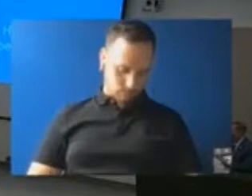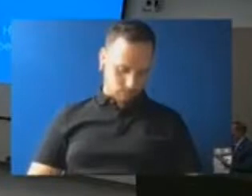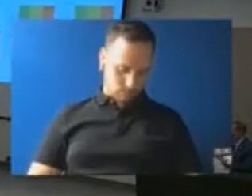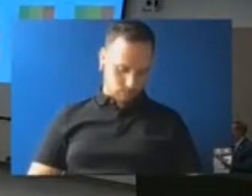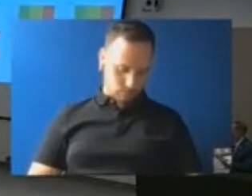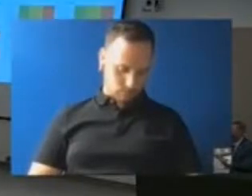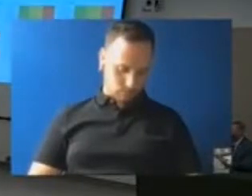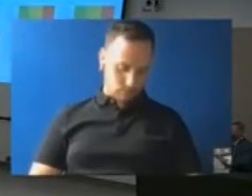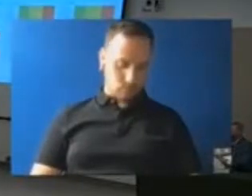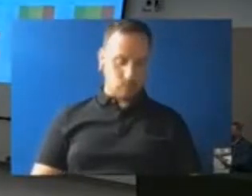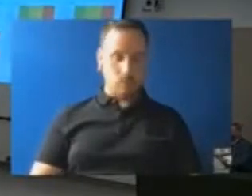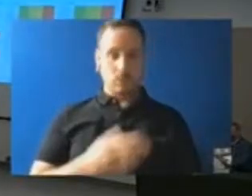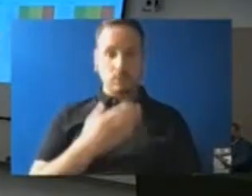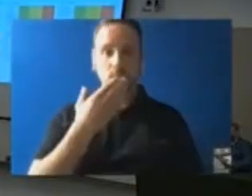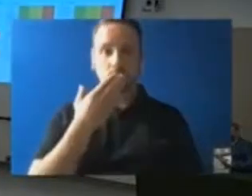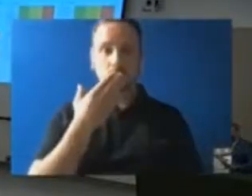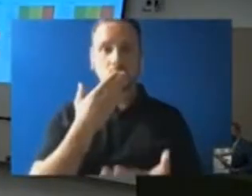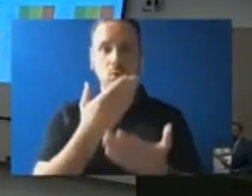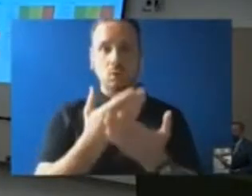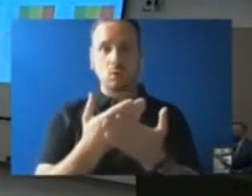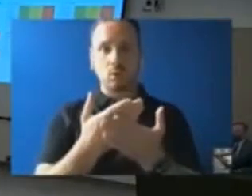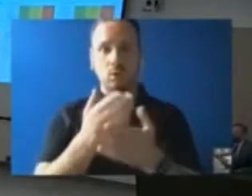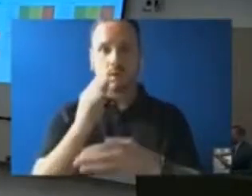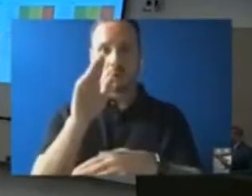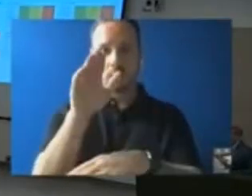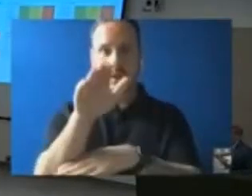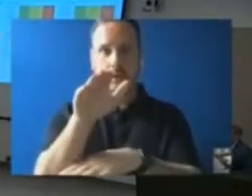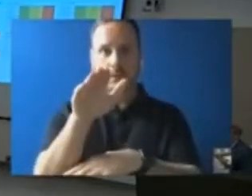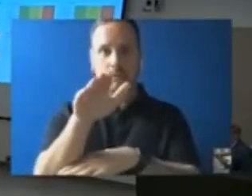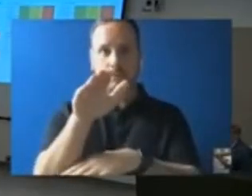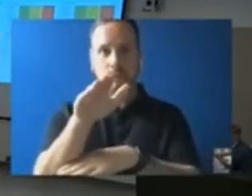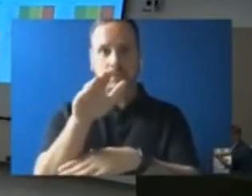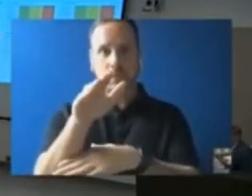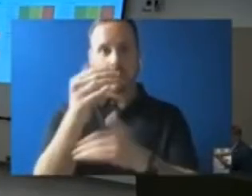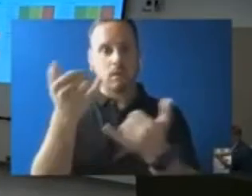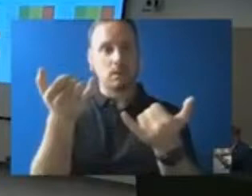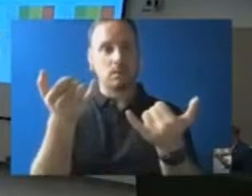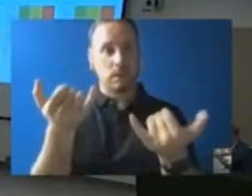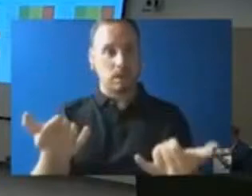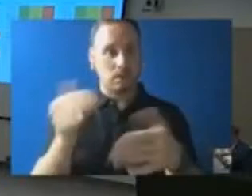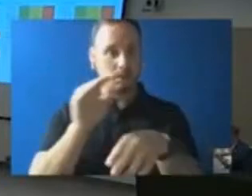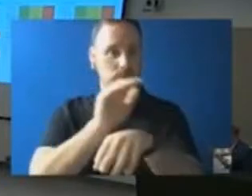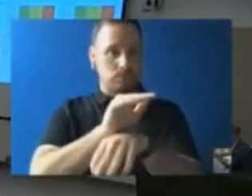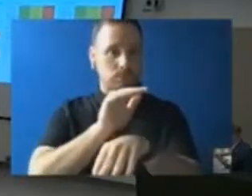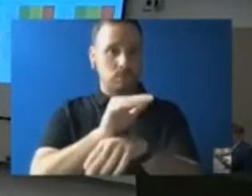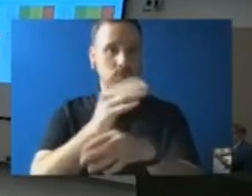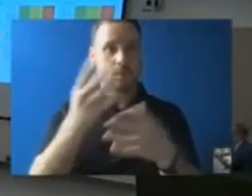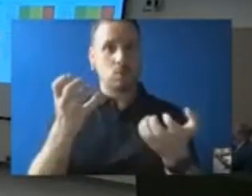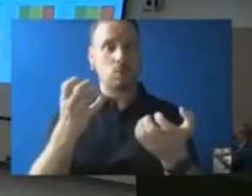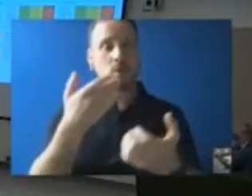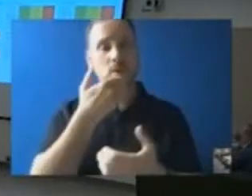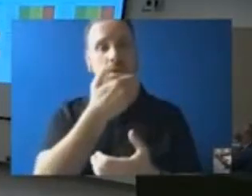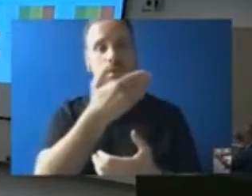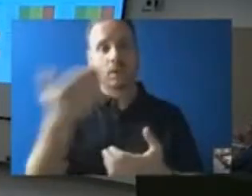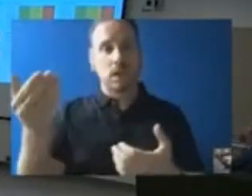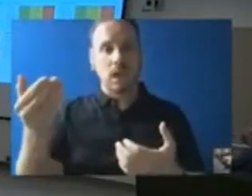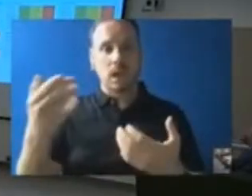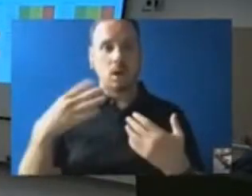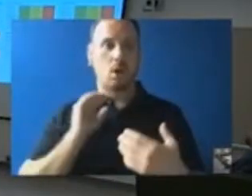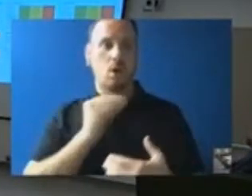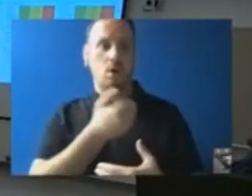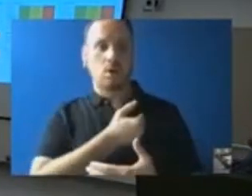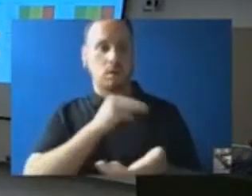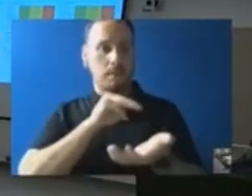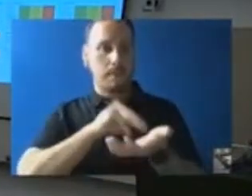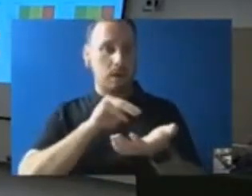I'd like to begin by thanking our medical community. We're very fortunate to live in a community with an